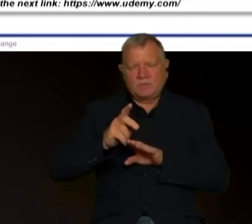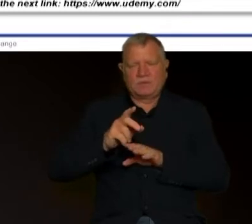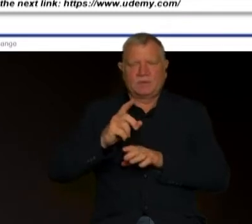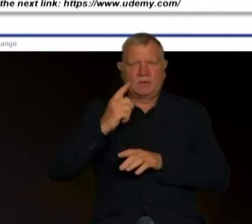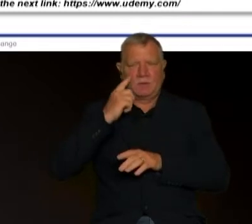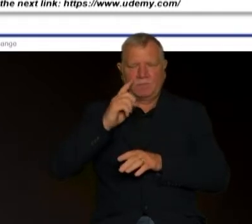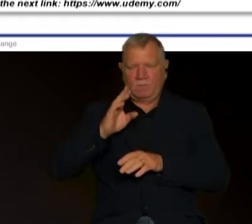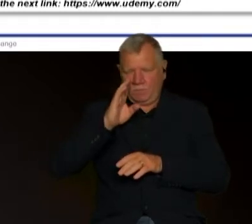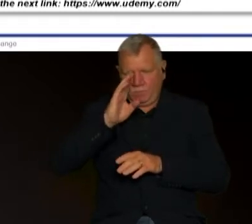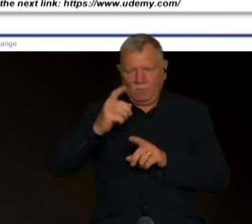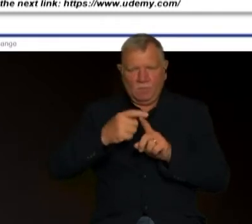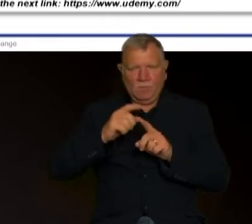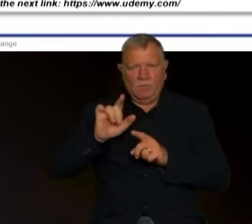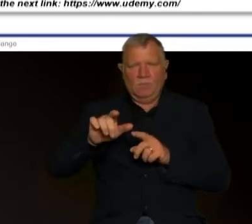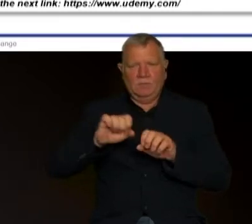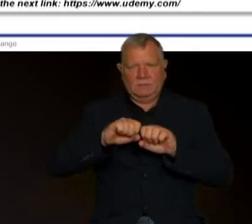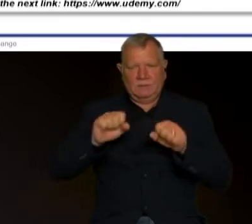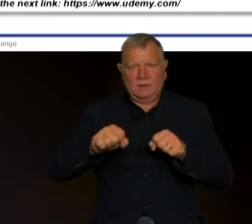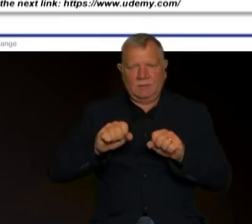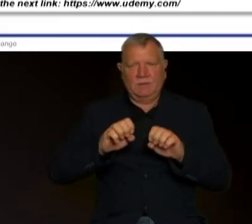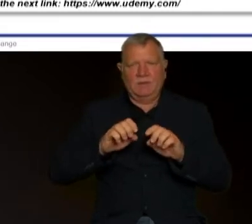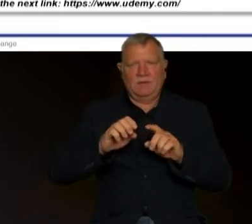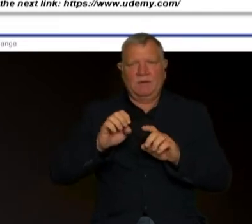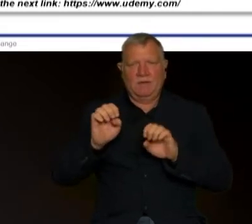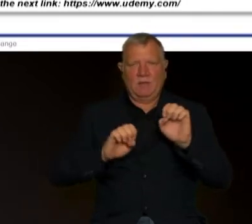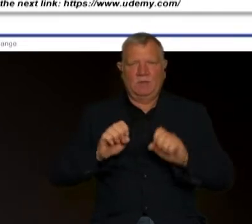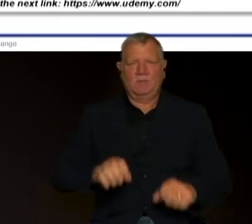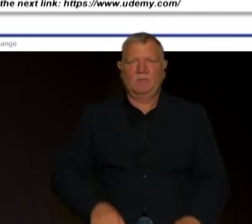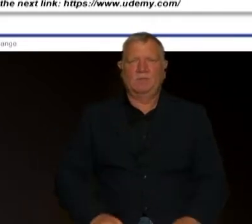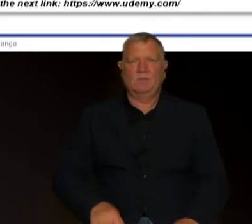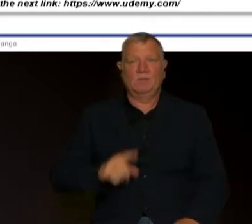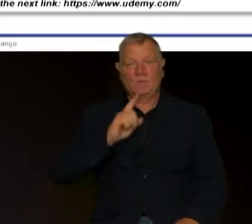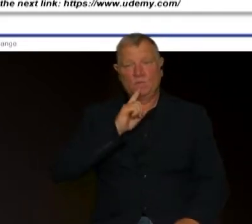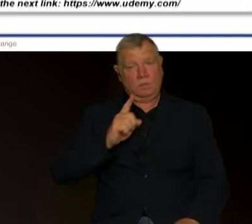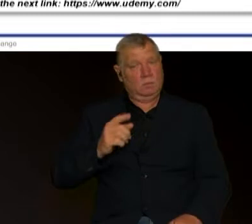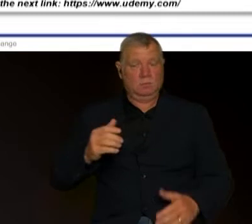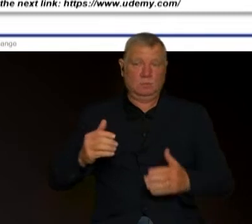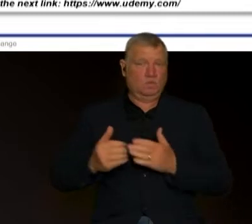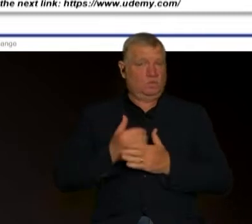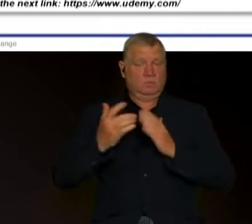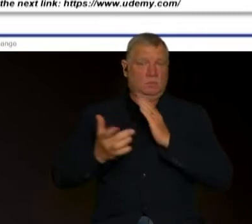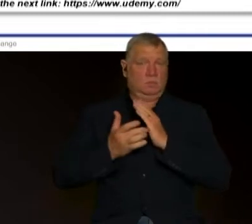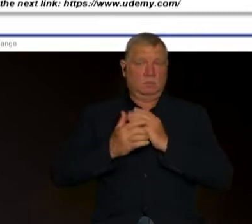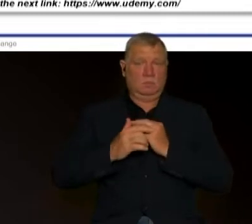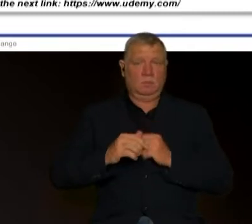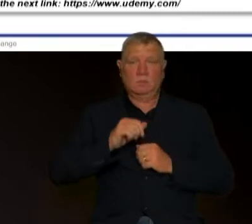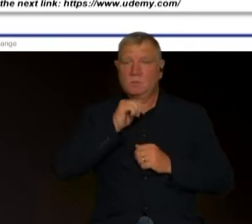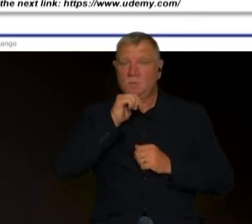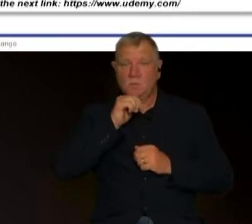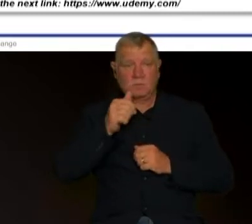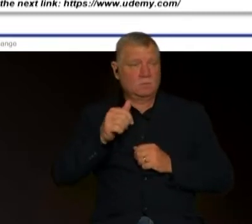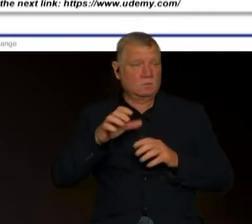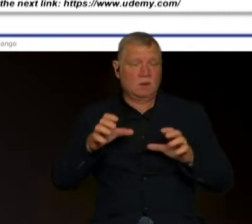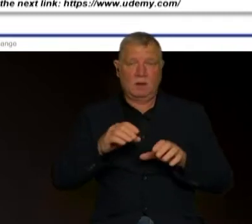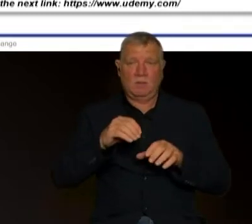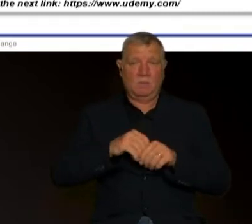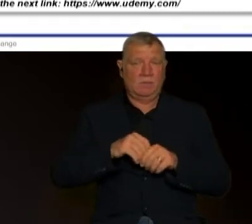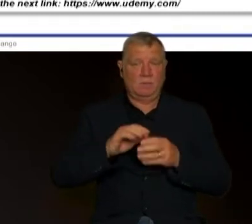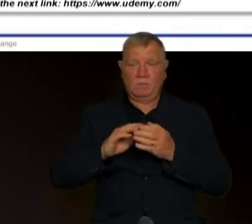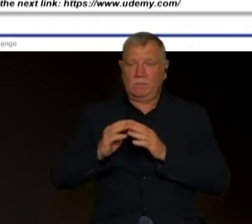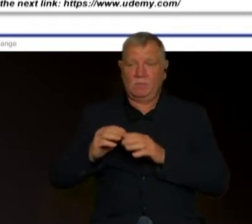professional development path. Using this system for evaluation. This is quite